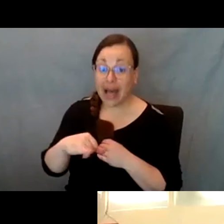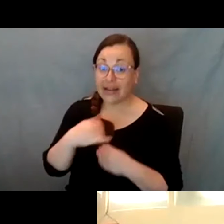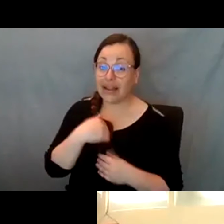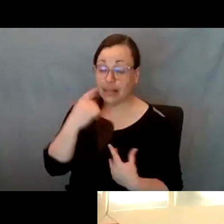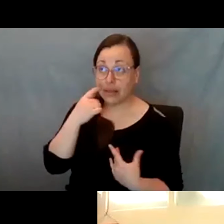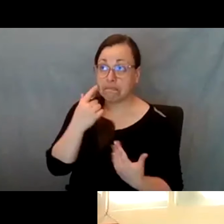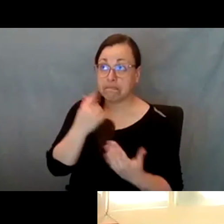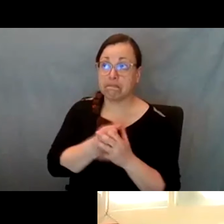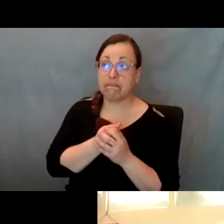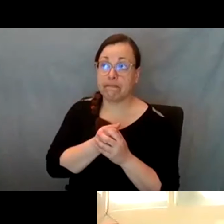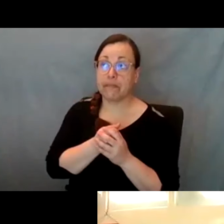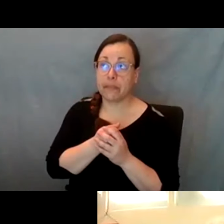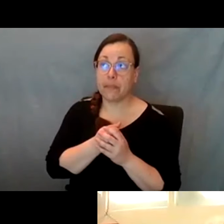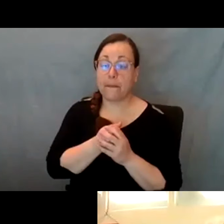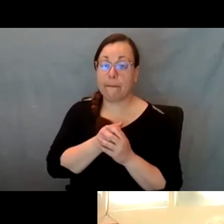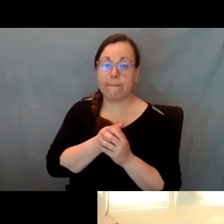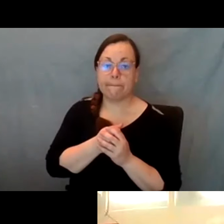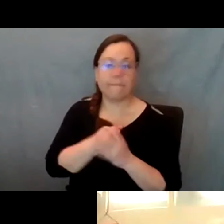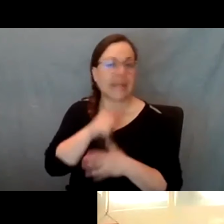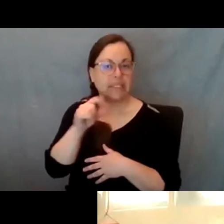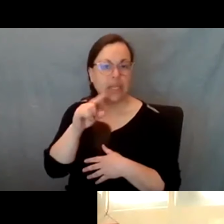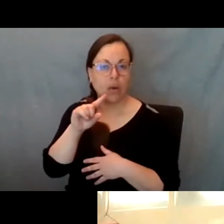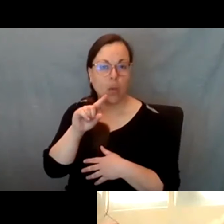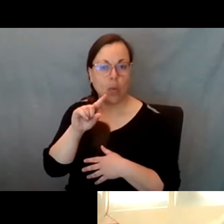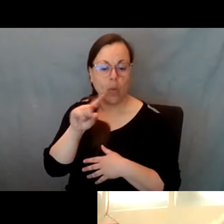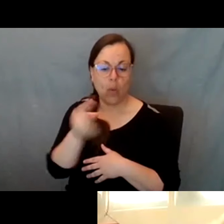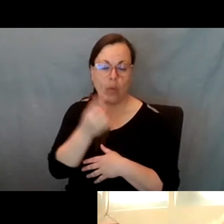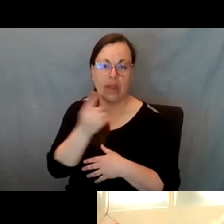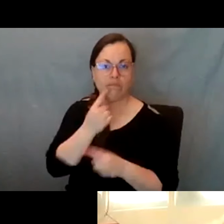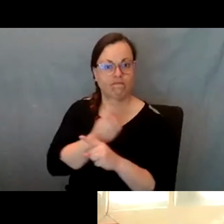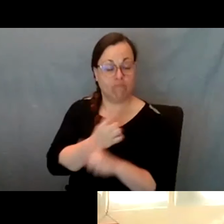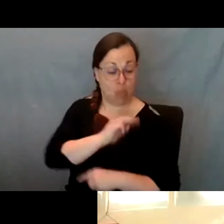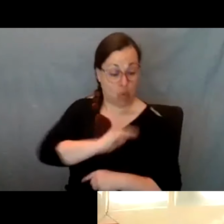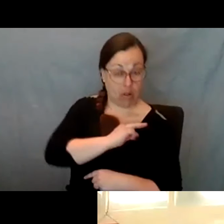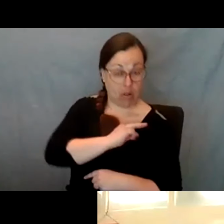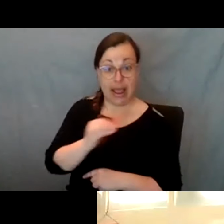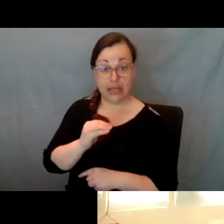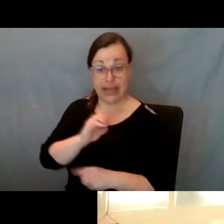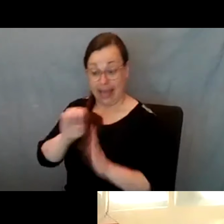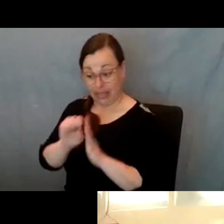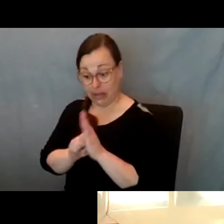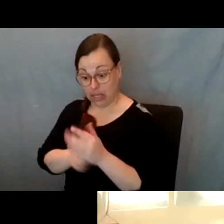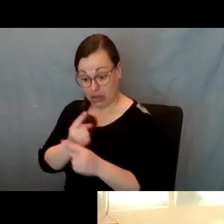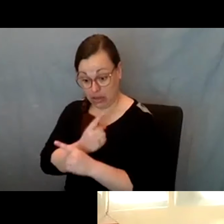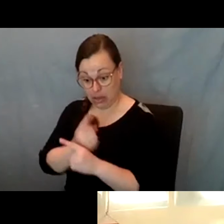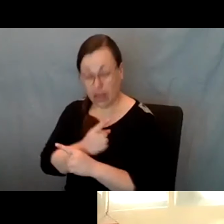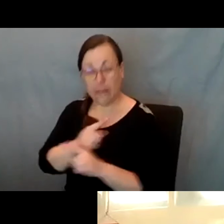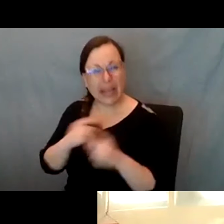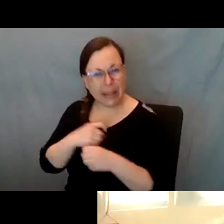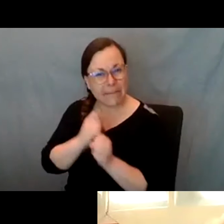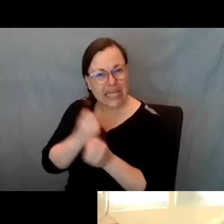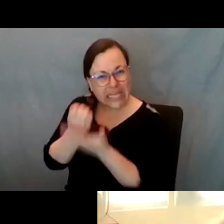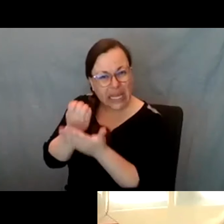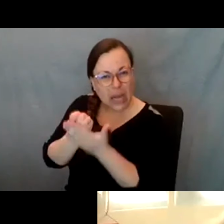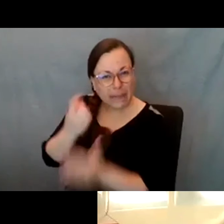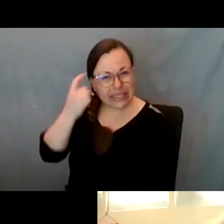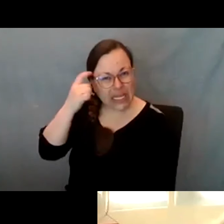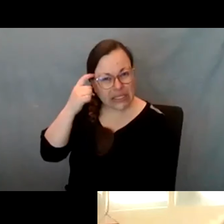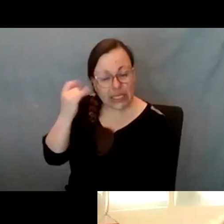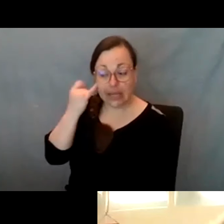which is not only morally and ethically right, but also makes economic sense. Because if you have some countries in the world that are fully